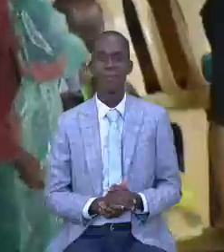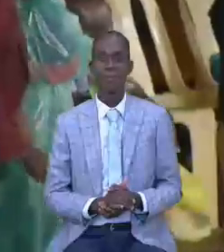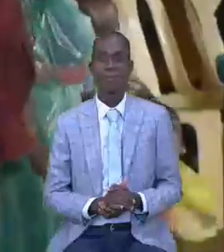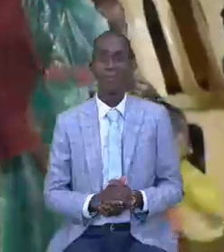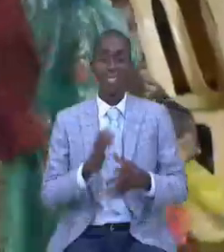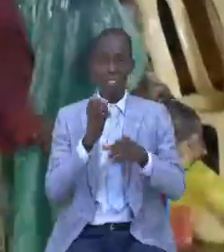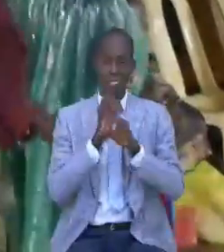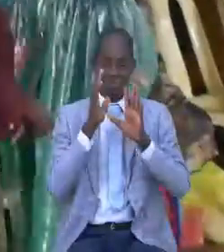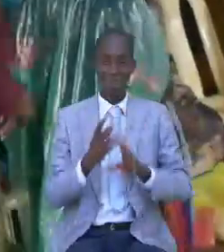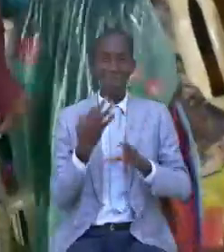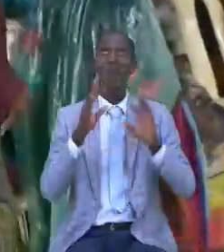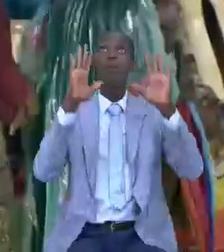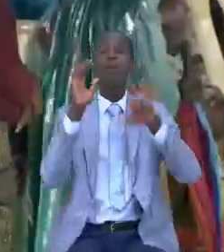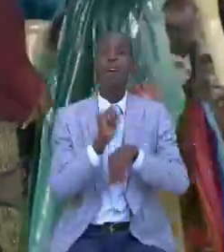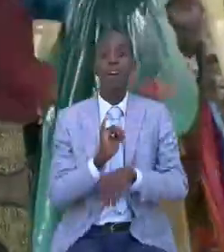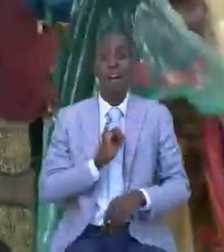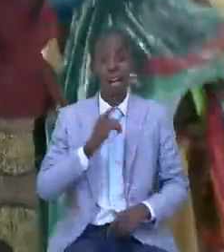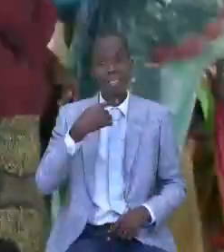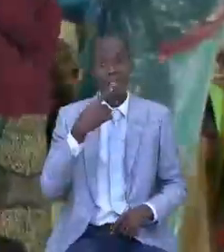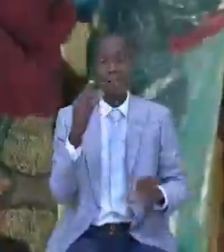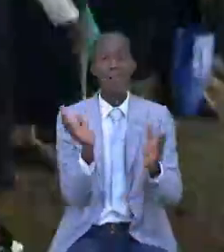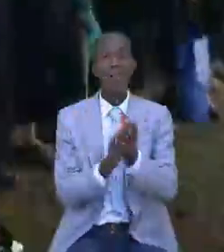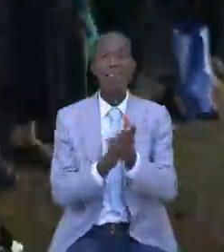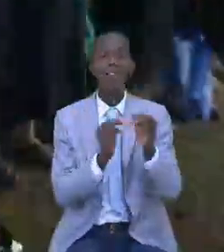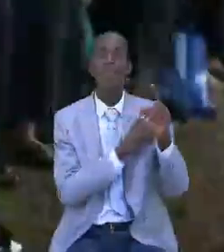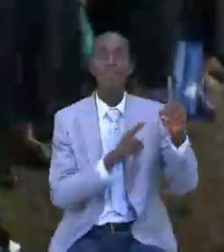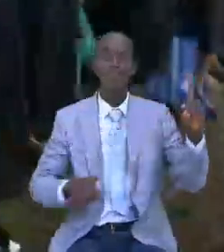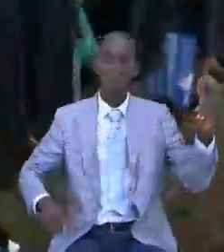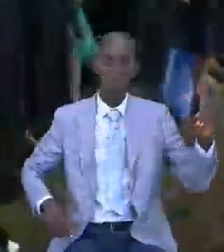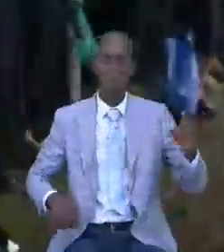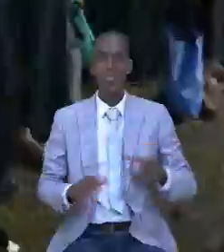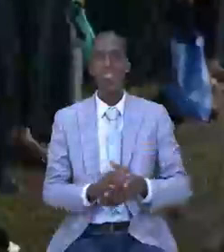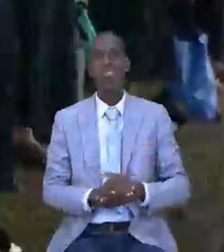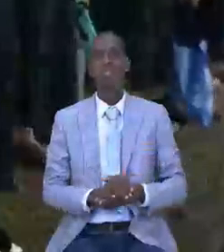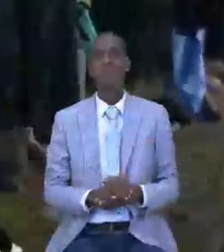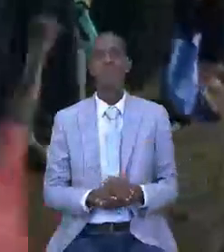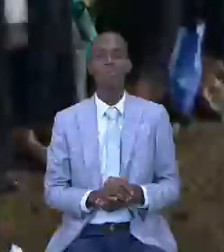Receivers of miracles, I said, praise the Lord.